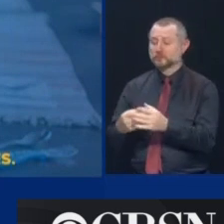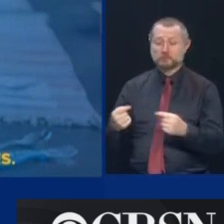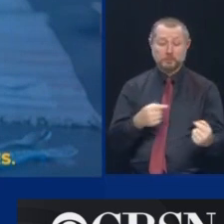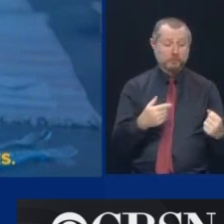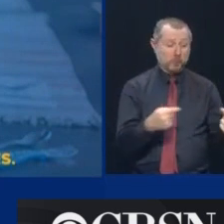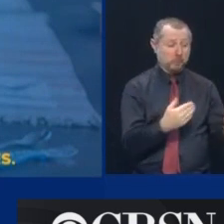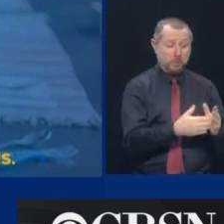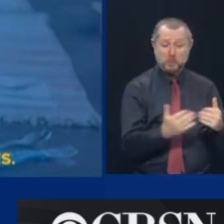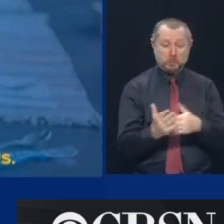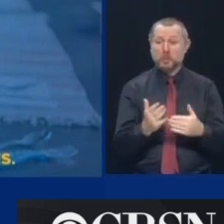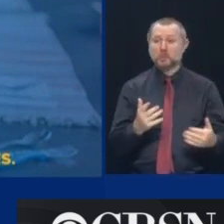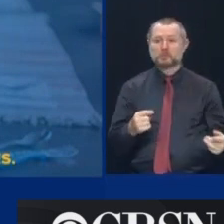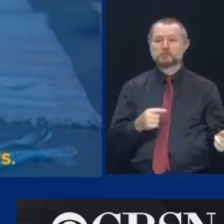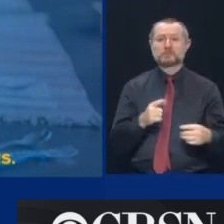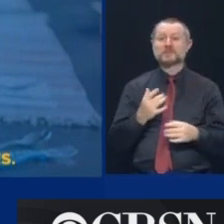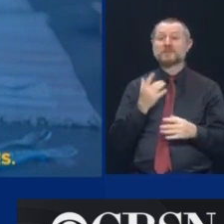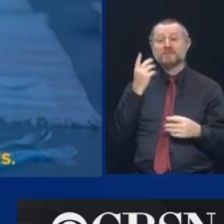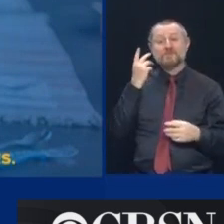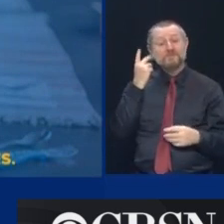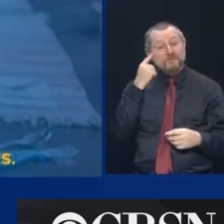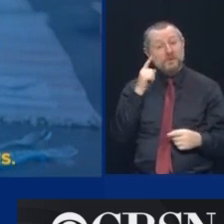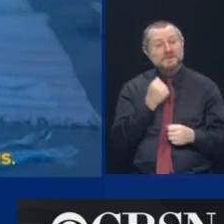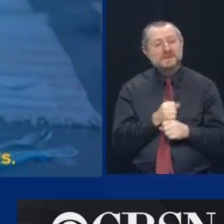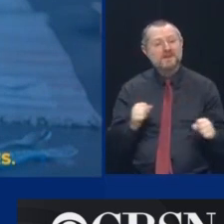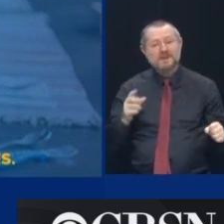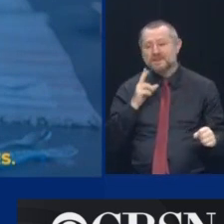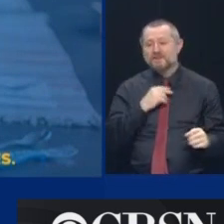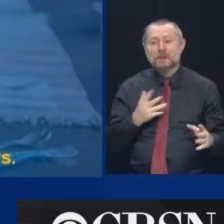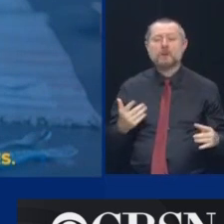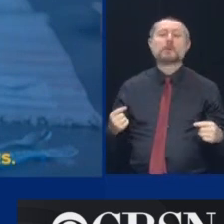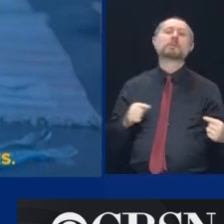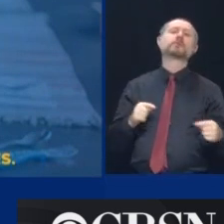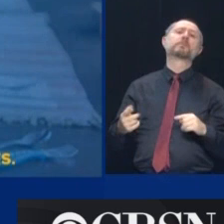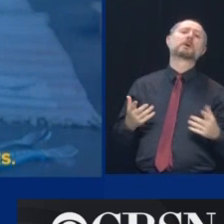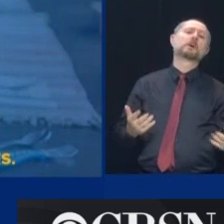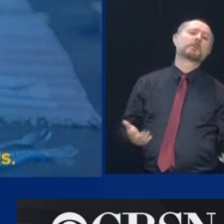safety measures for Thanksgiving. It's now a political issue.